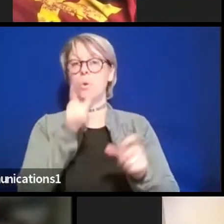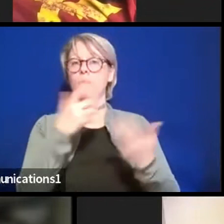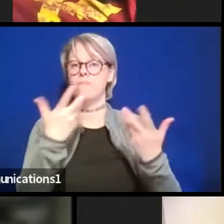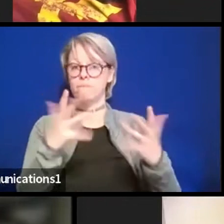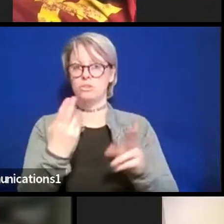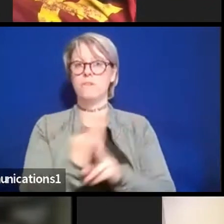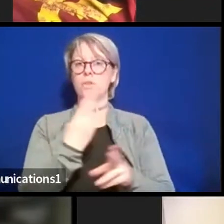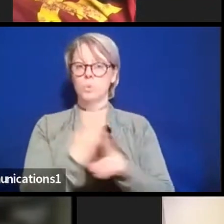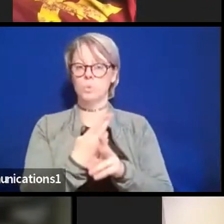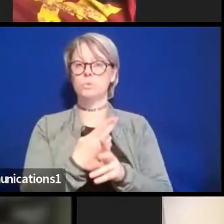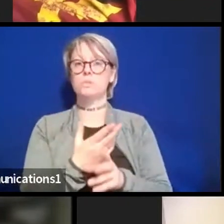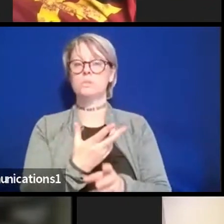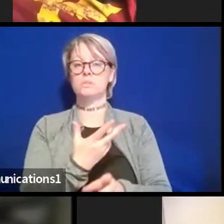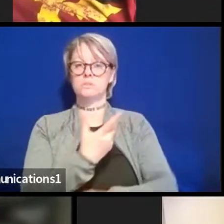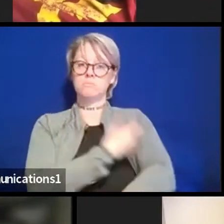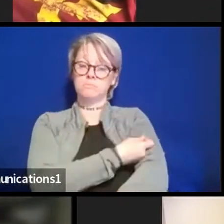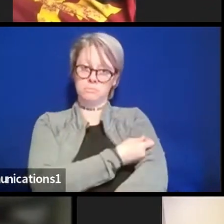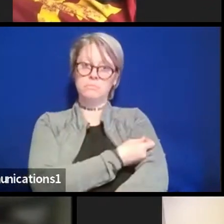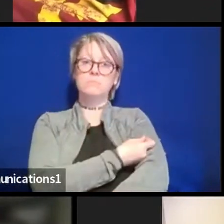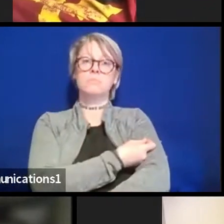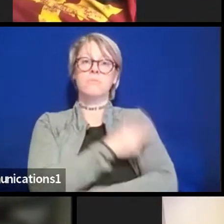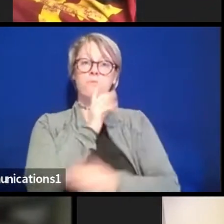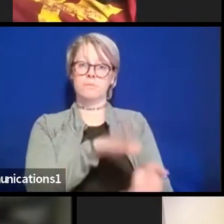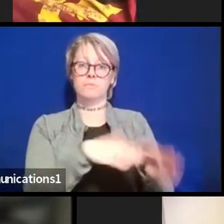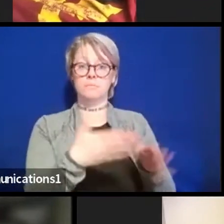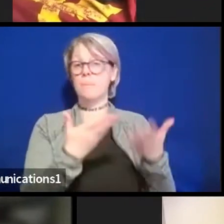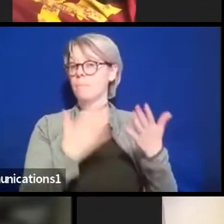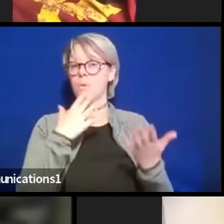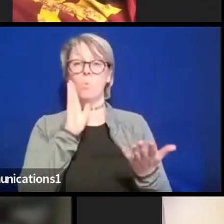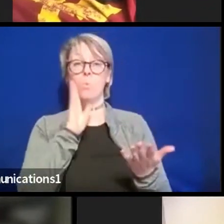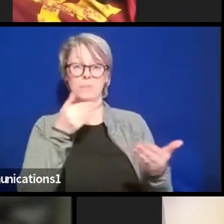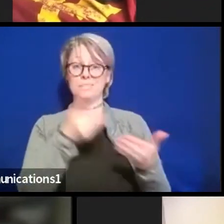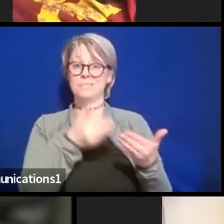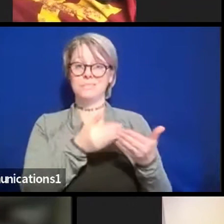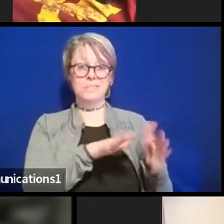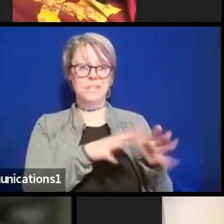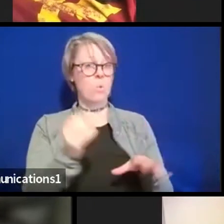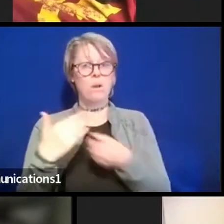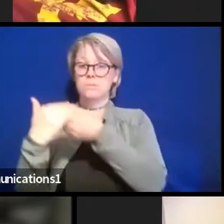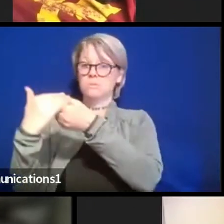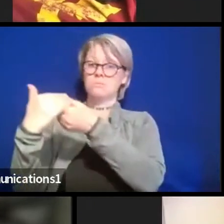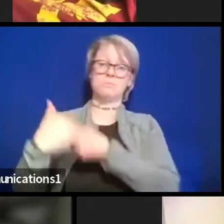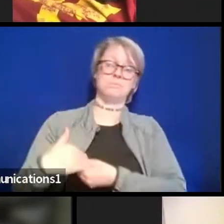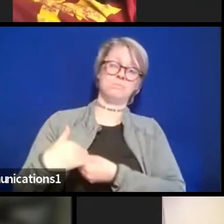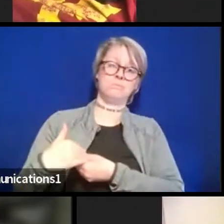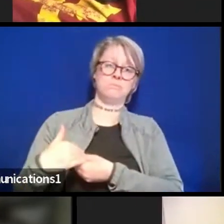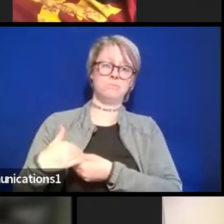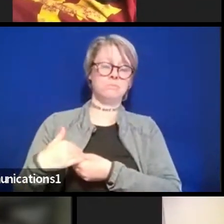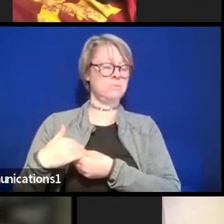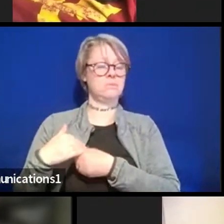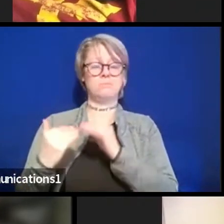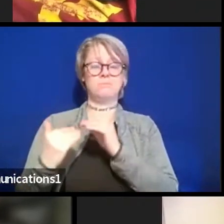because the oppressions and systemic inequalities that they faced were too much for them to